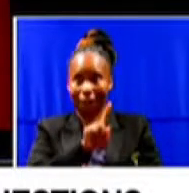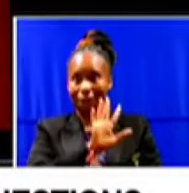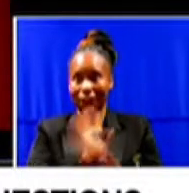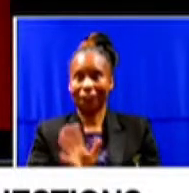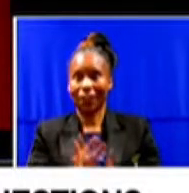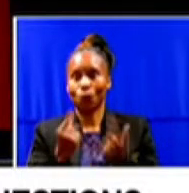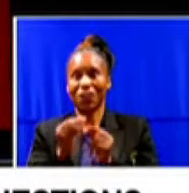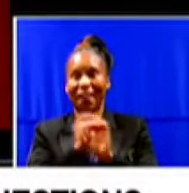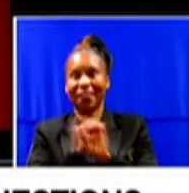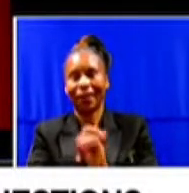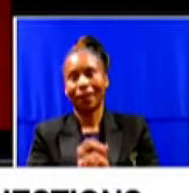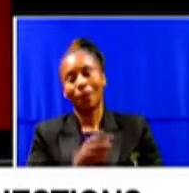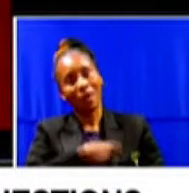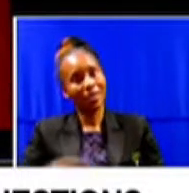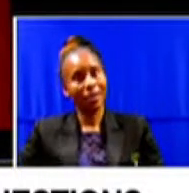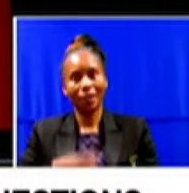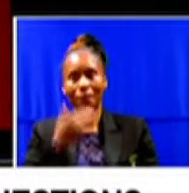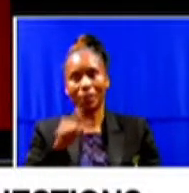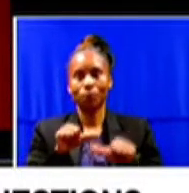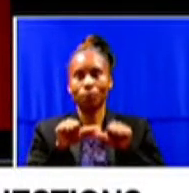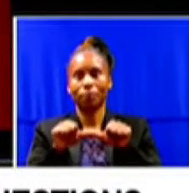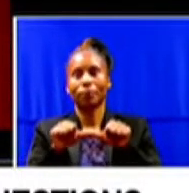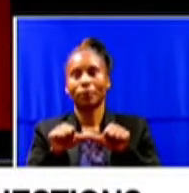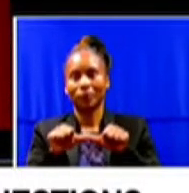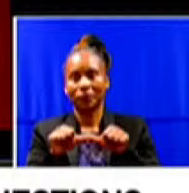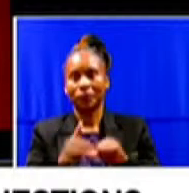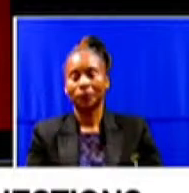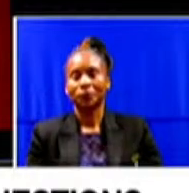Mr. President, please go ahead.